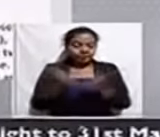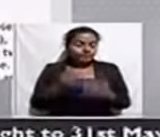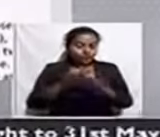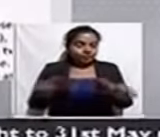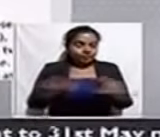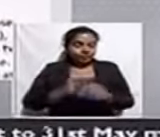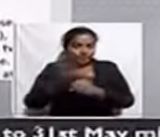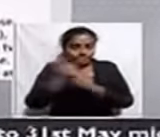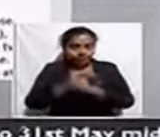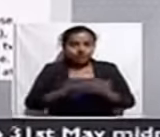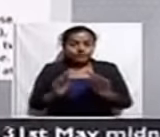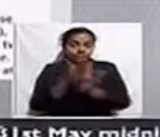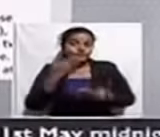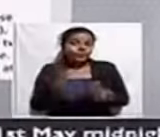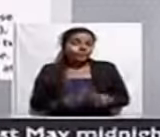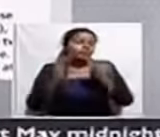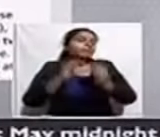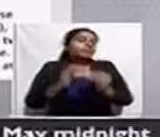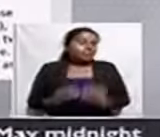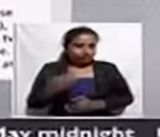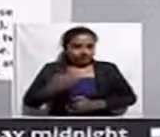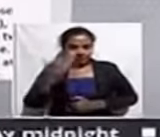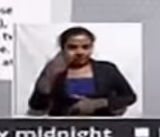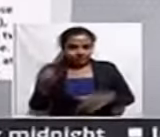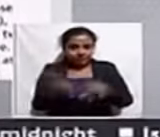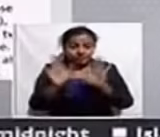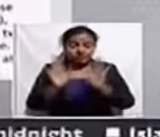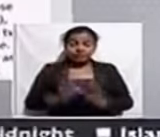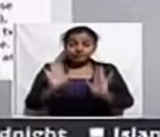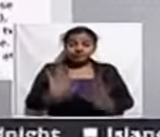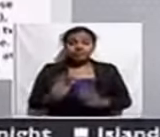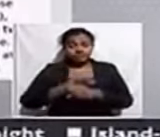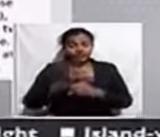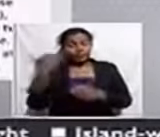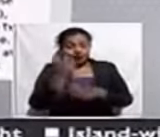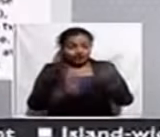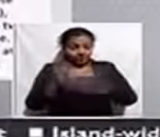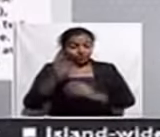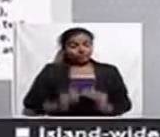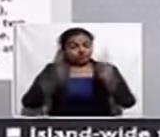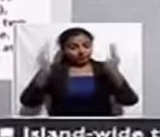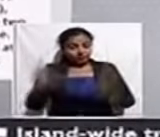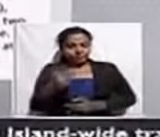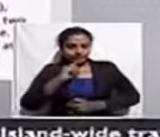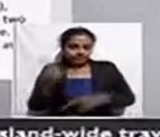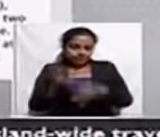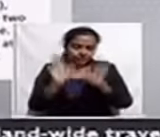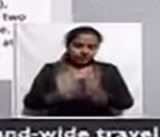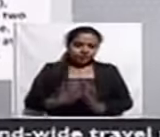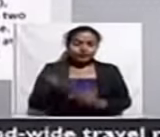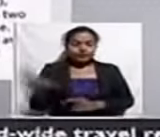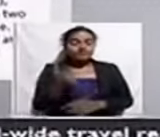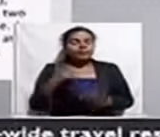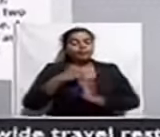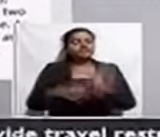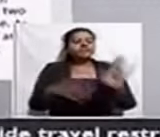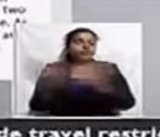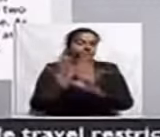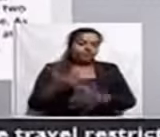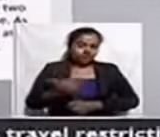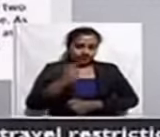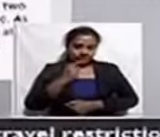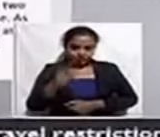has already exceeded, resulting in inevitable consequences of more avoidable deaths. It adds that small area